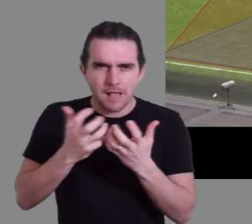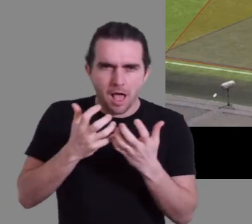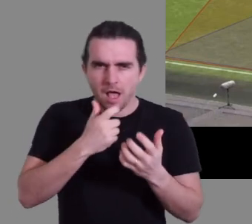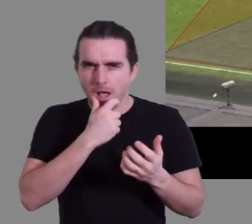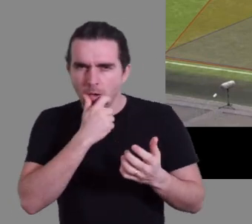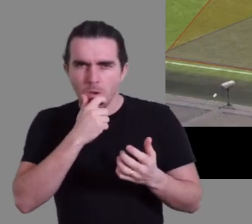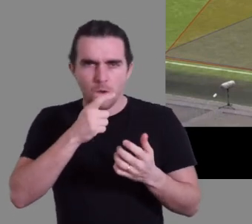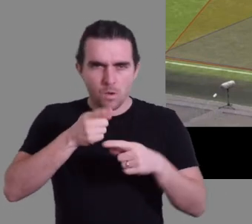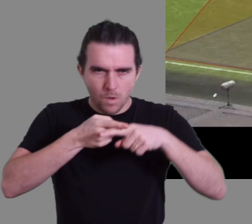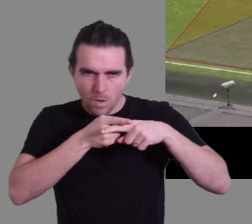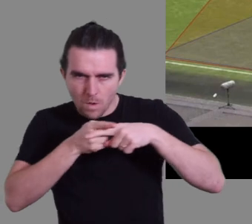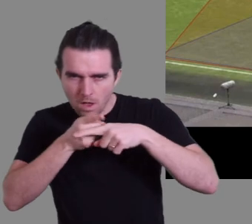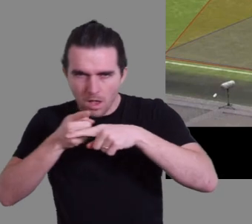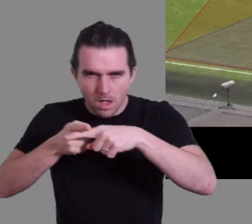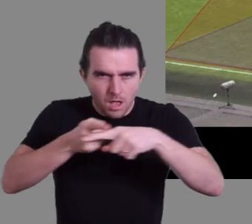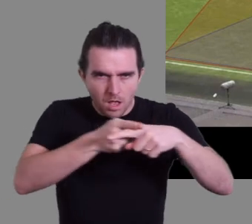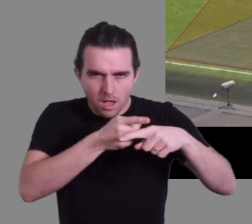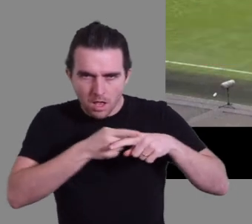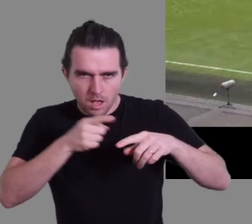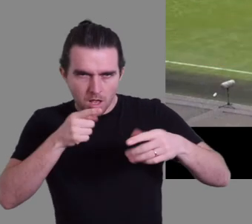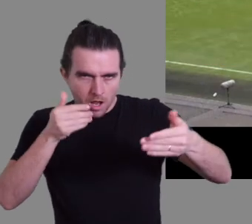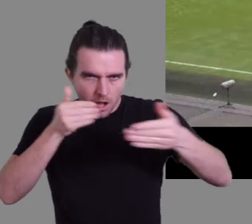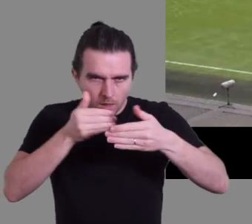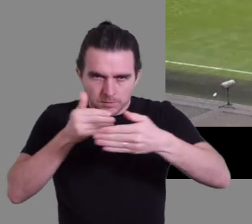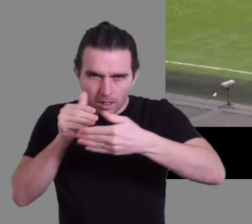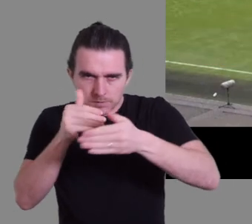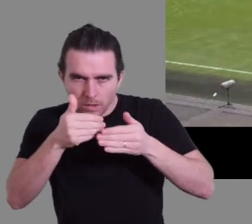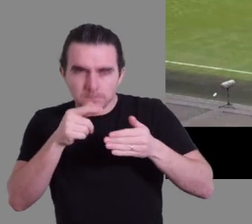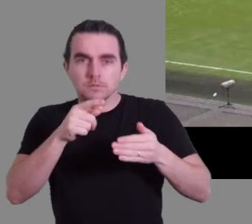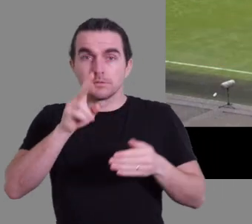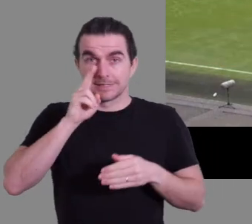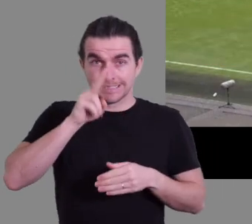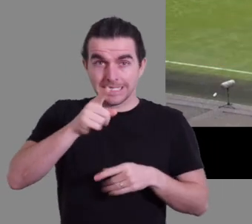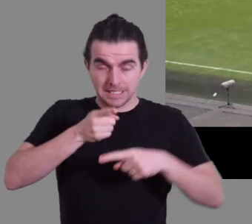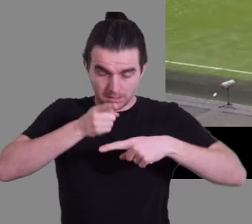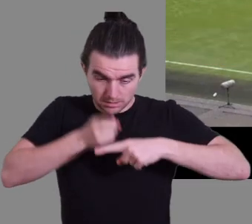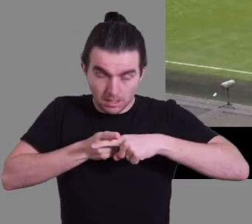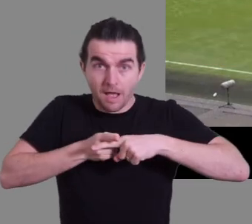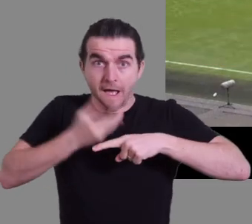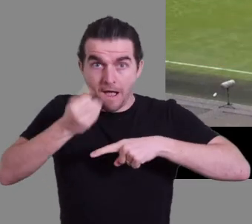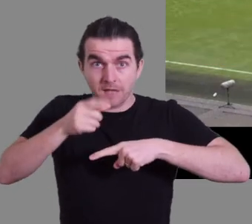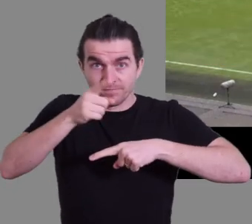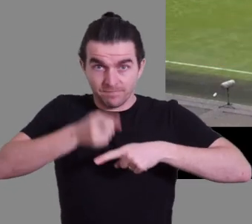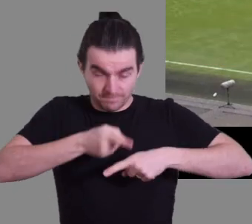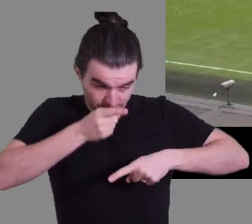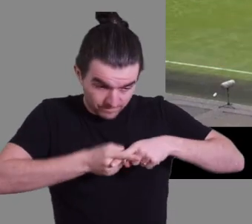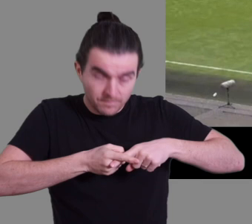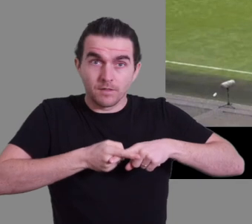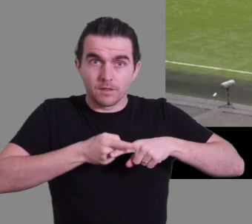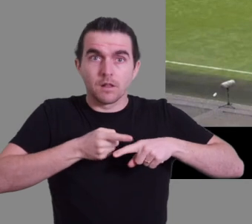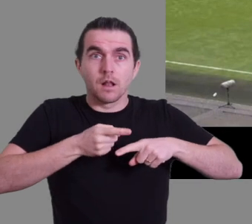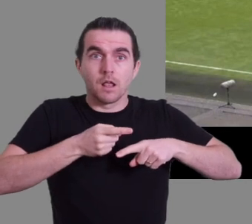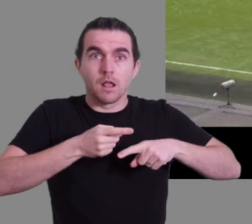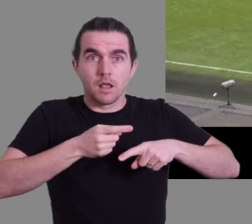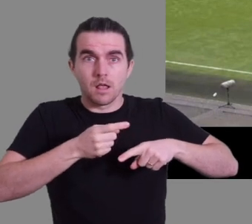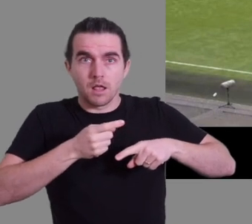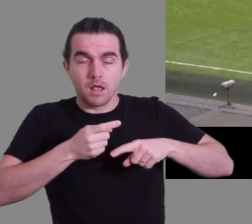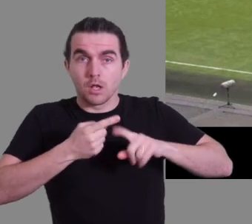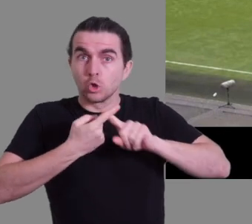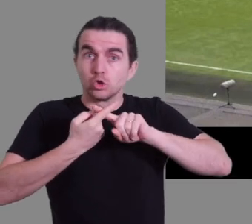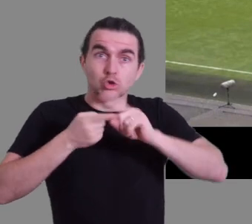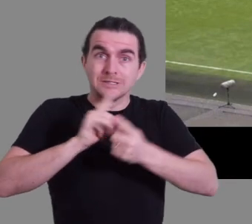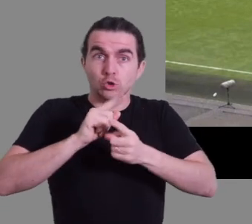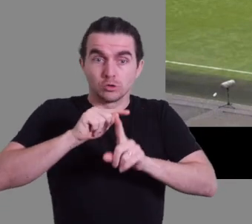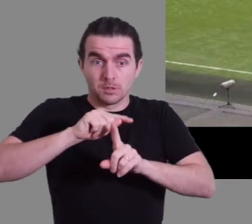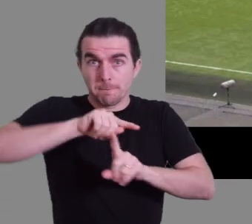got the quadrant close by. So here you see the quadrant. You see that change of direction, change of